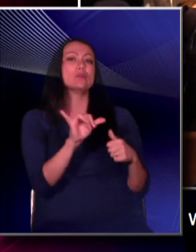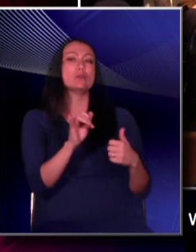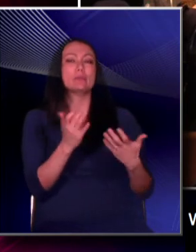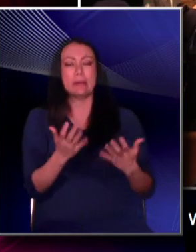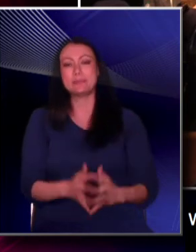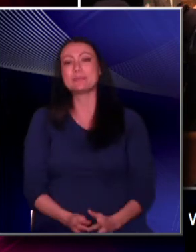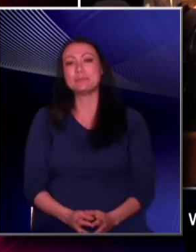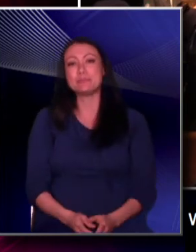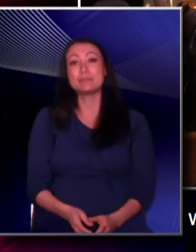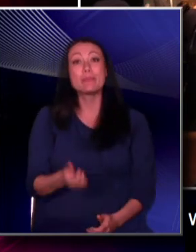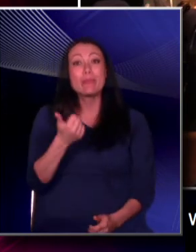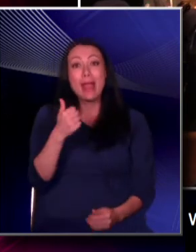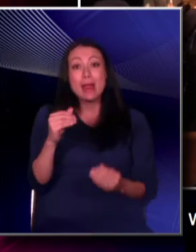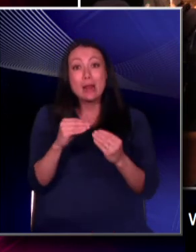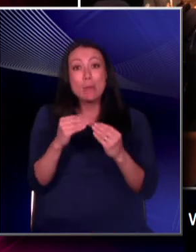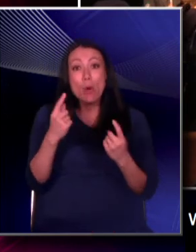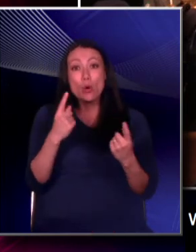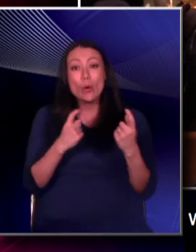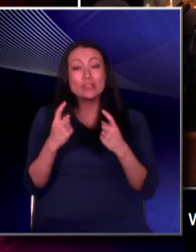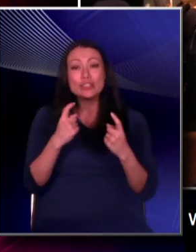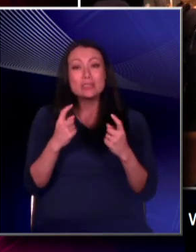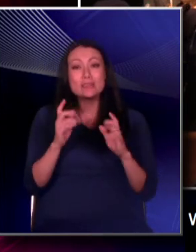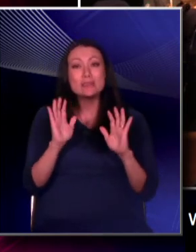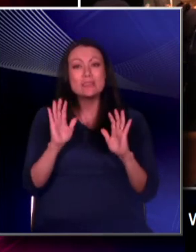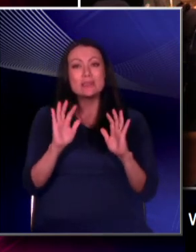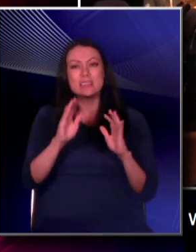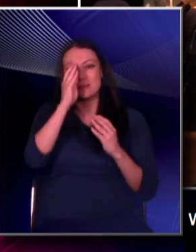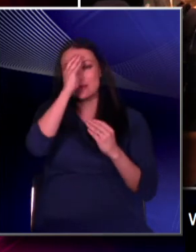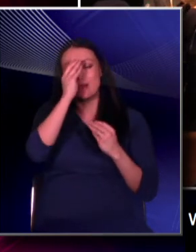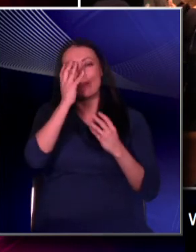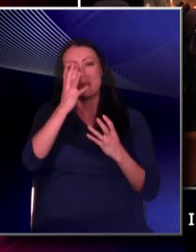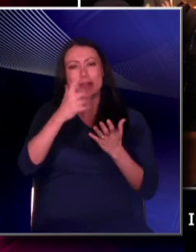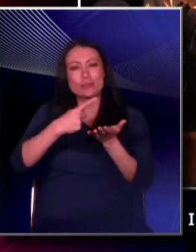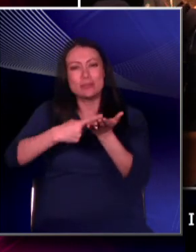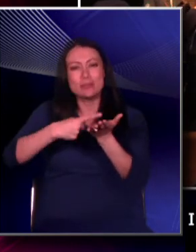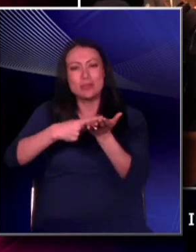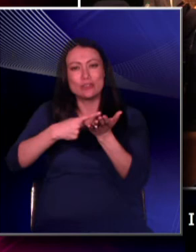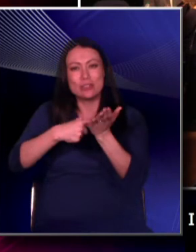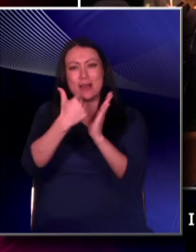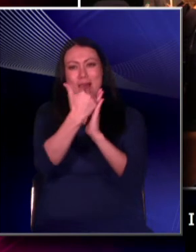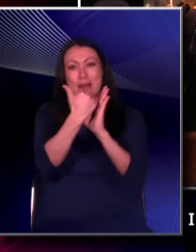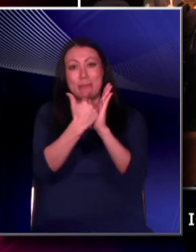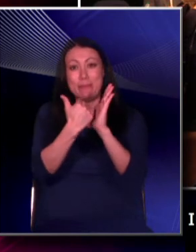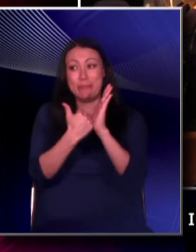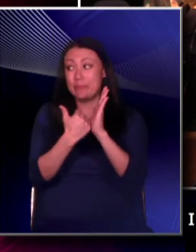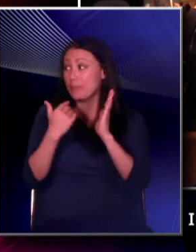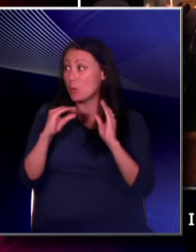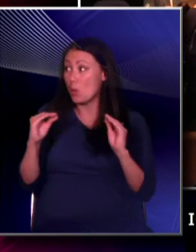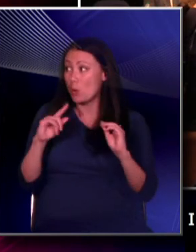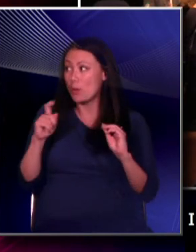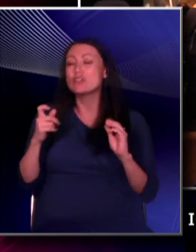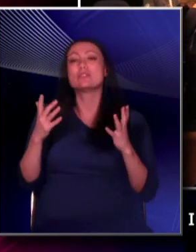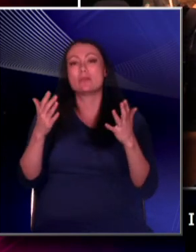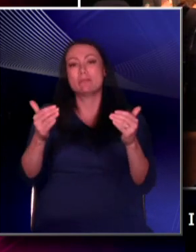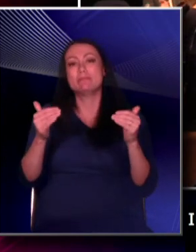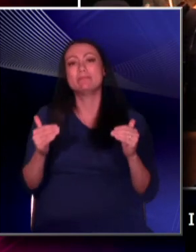Any other questions? Otherwise, this is an information discussion item. Hearing none, we'll move on to